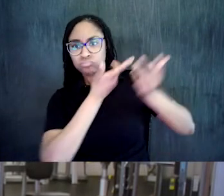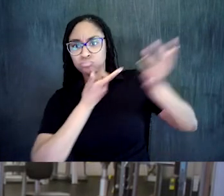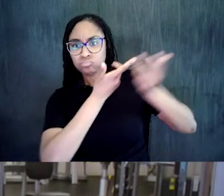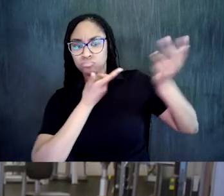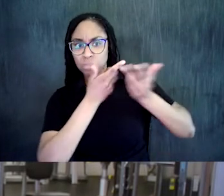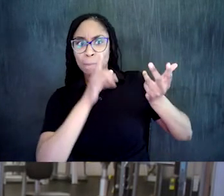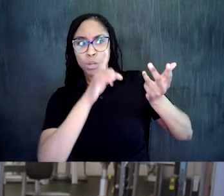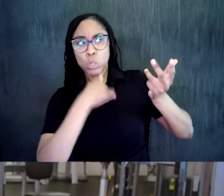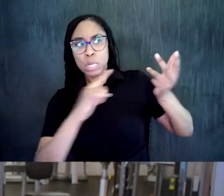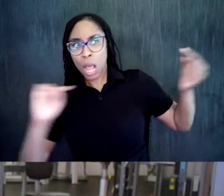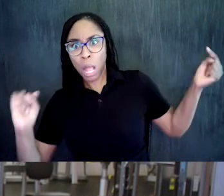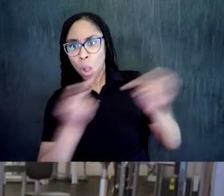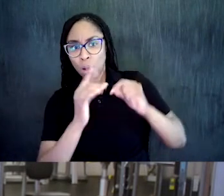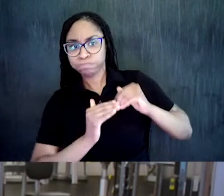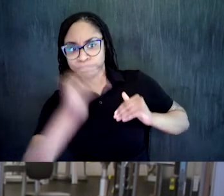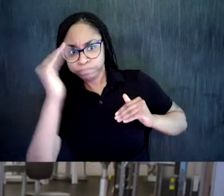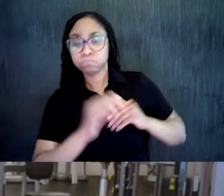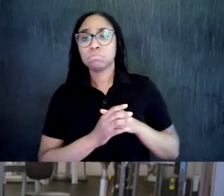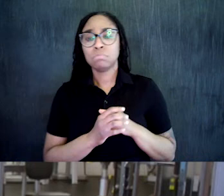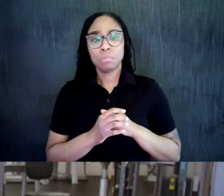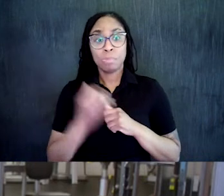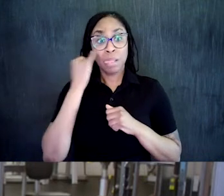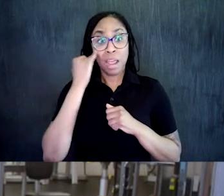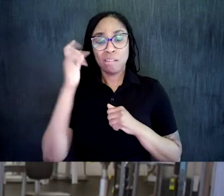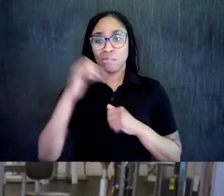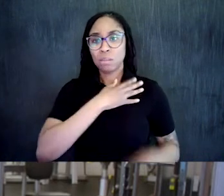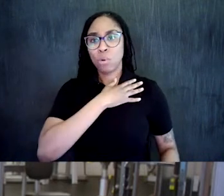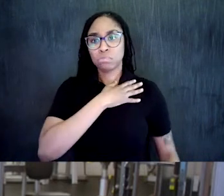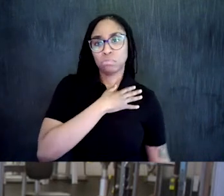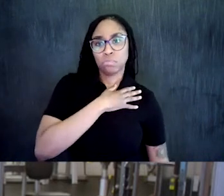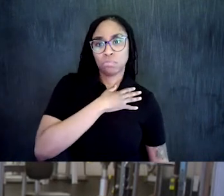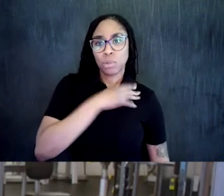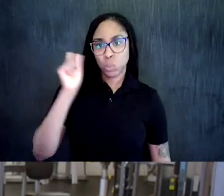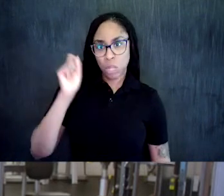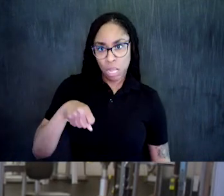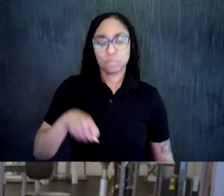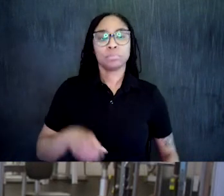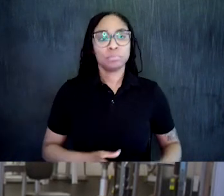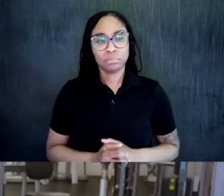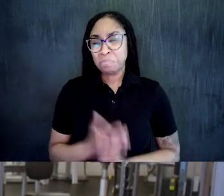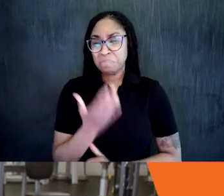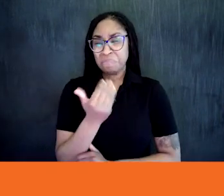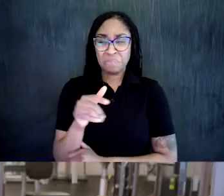assisted range of motion exercises. Alright, follow along and then I'll repeat as necessary.